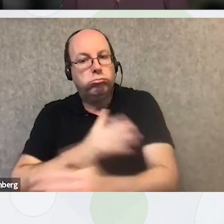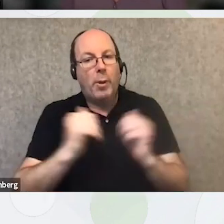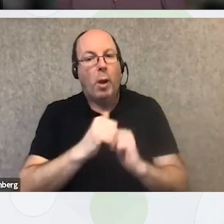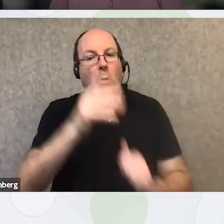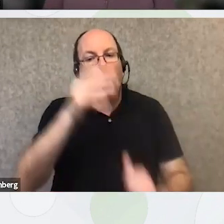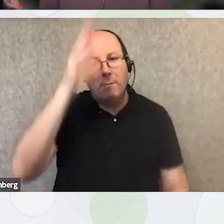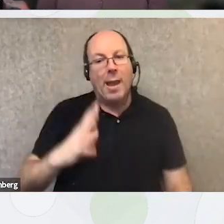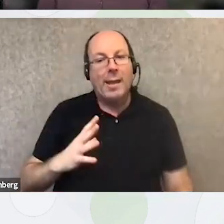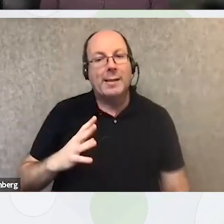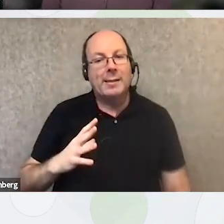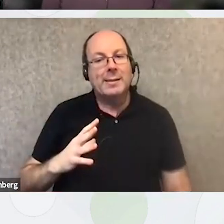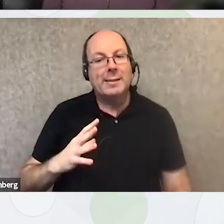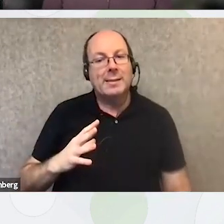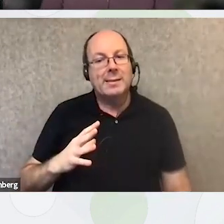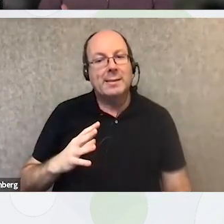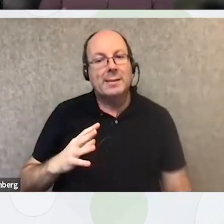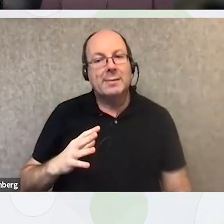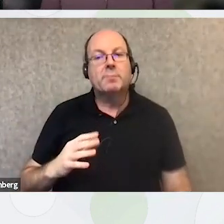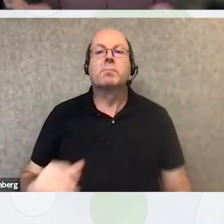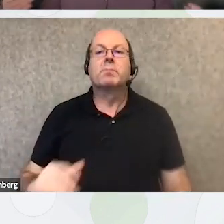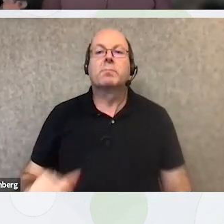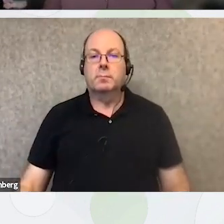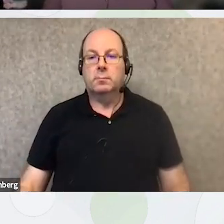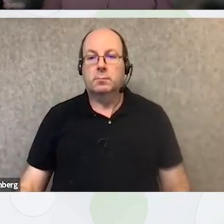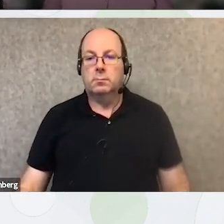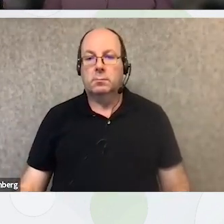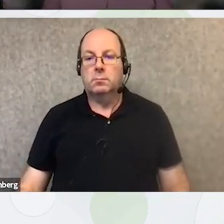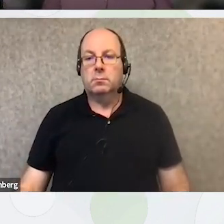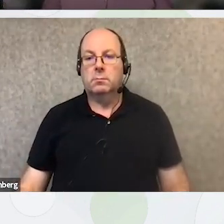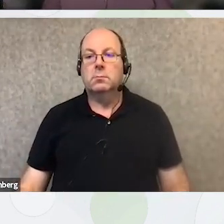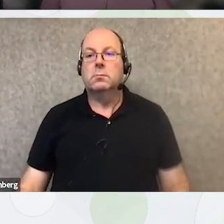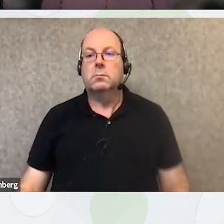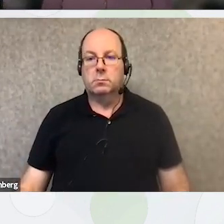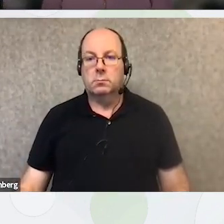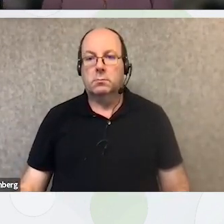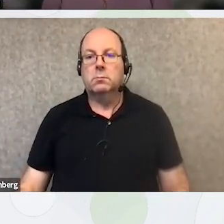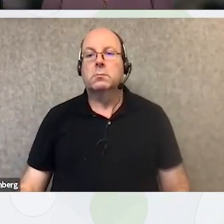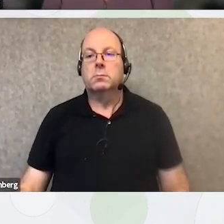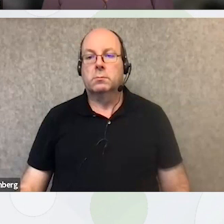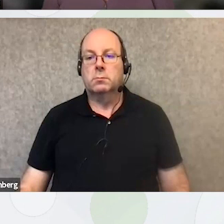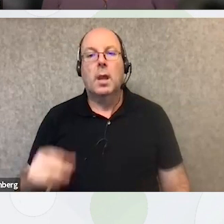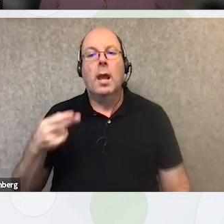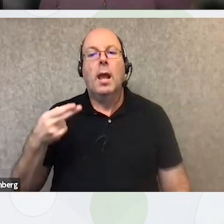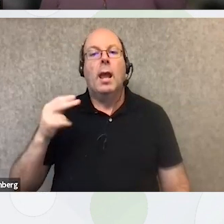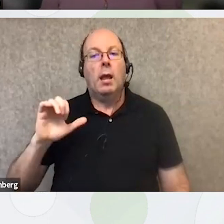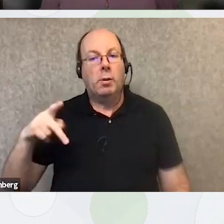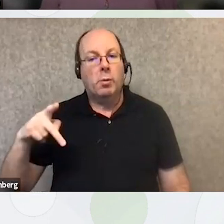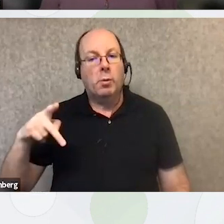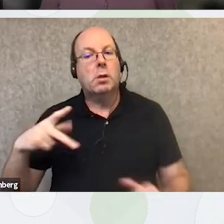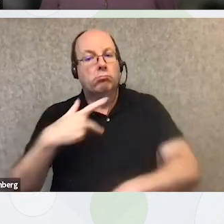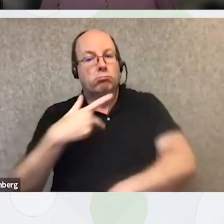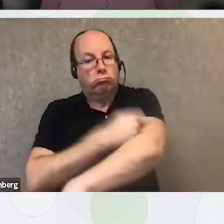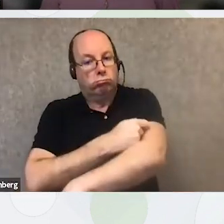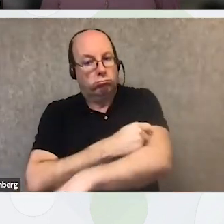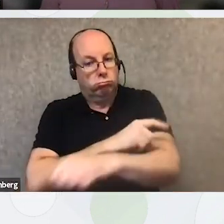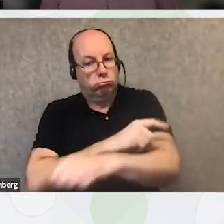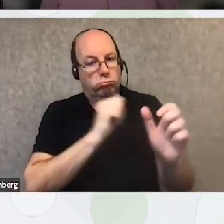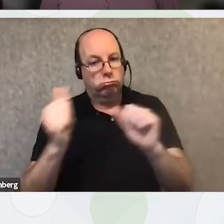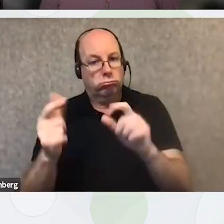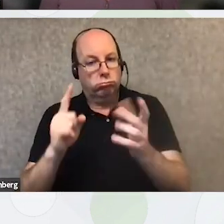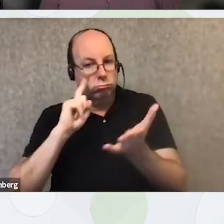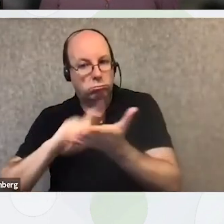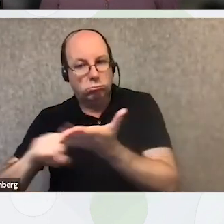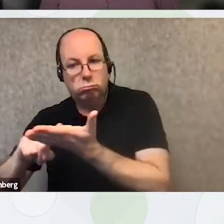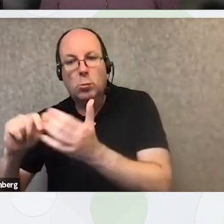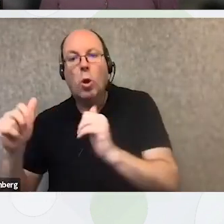here, not only when we're thinking about how we can ensure that all of our healthcare personnel are vaccinated, but which of our residents